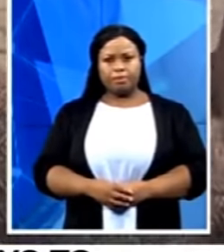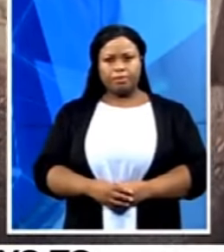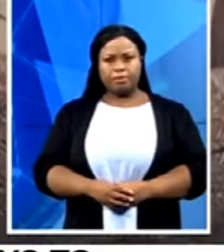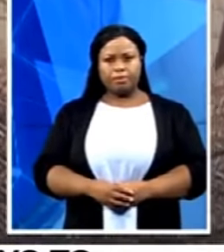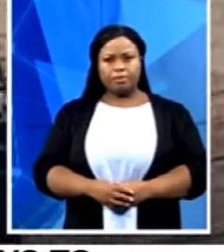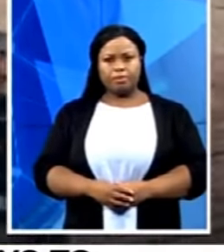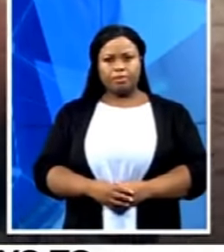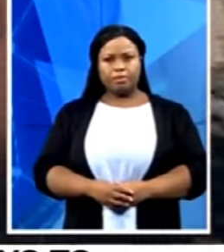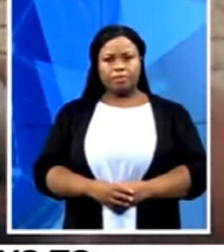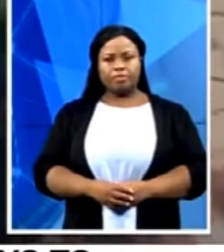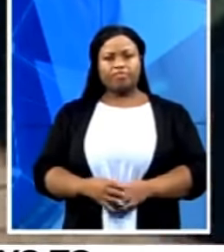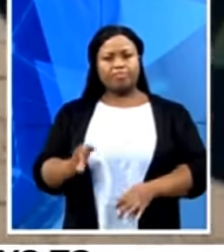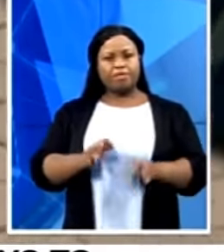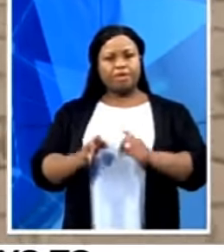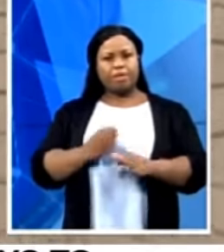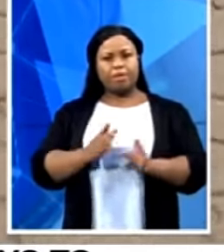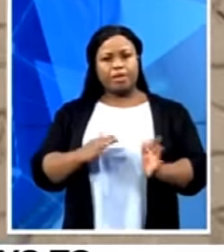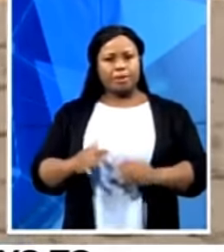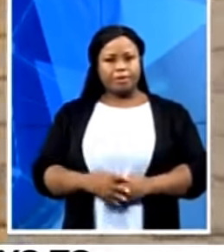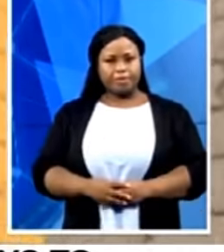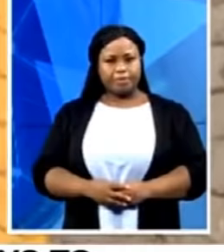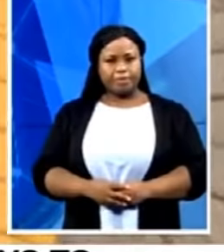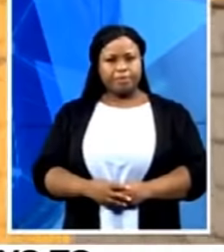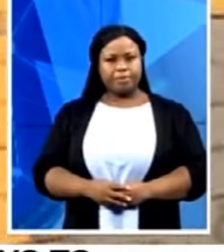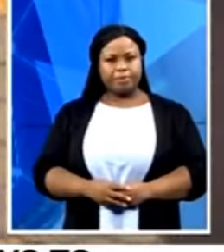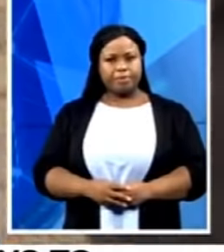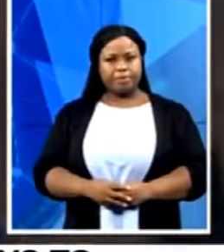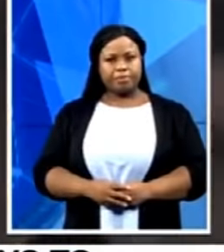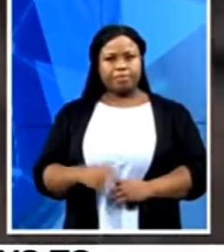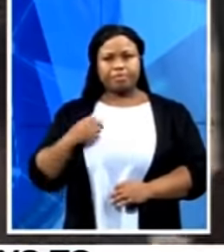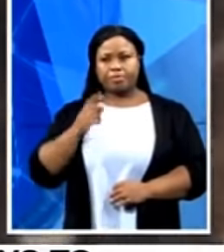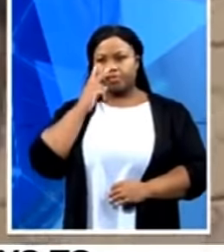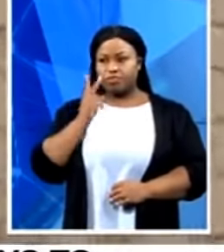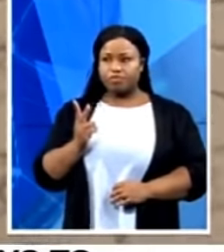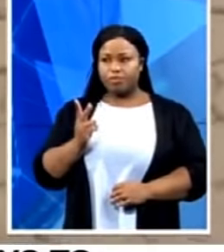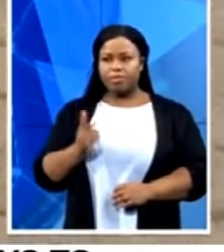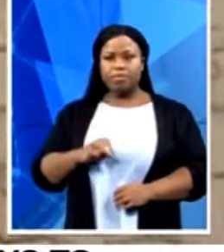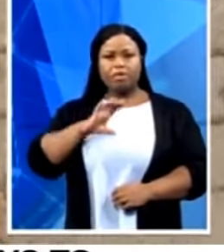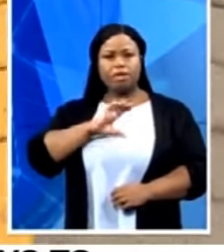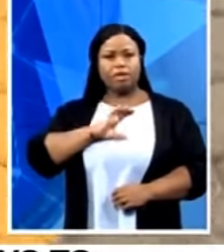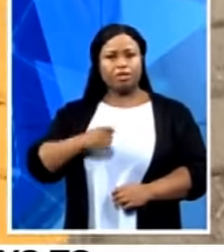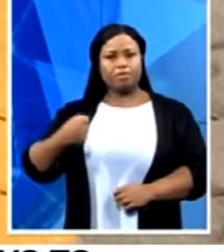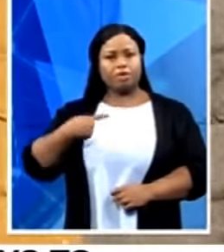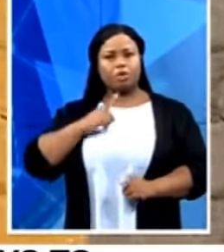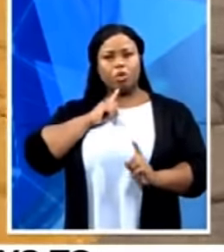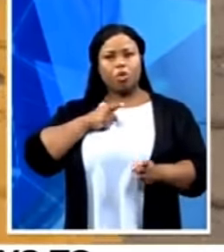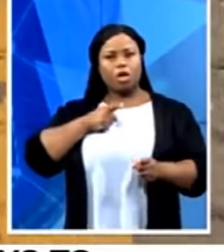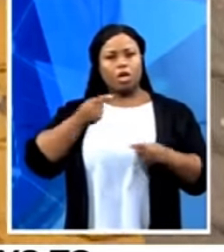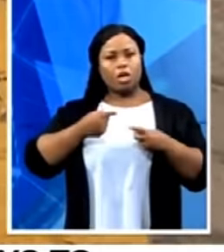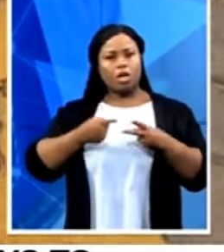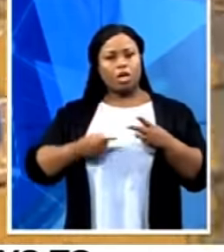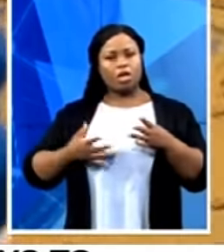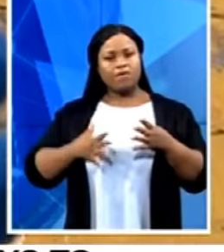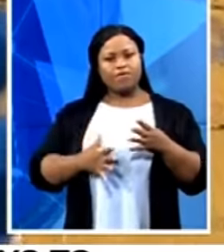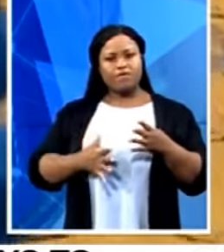works. So as you see, customer has sent out an order. With the order, they've got it now, all the necessary items that they